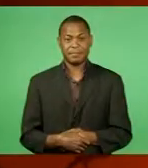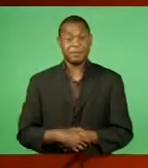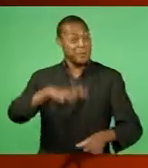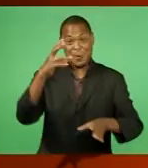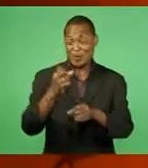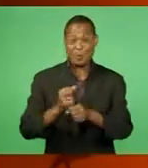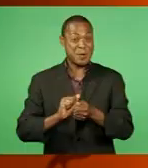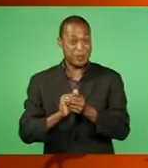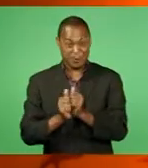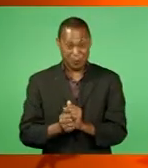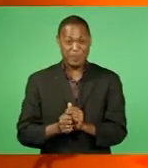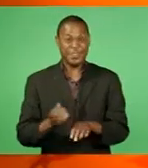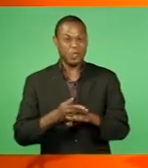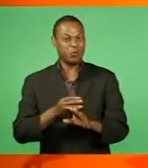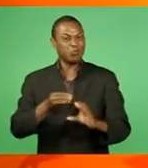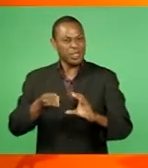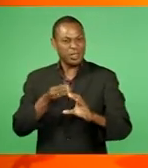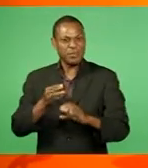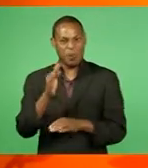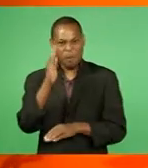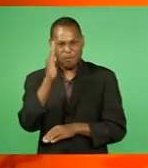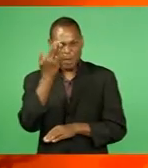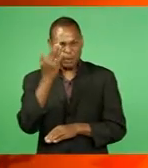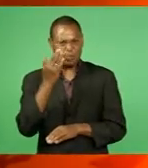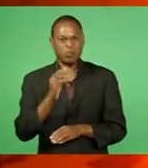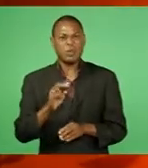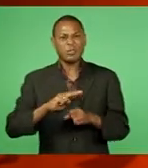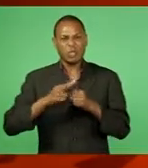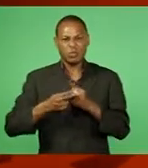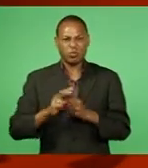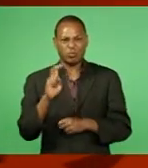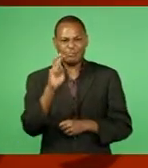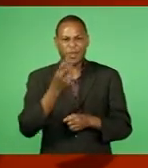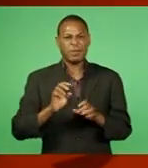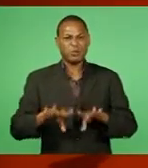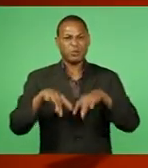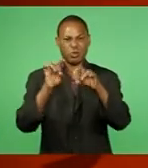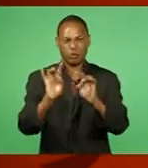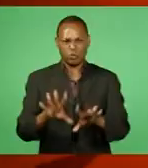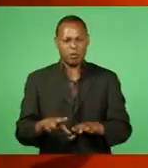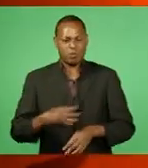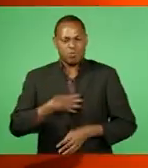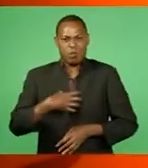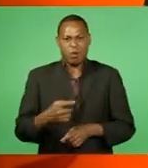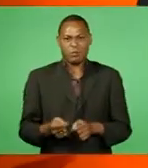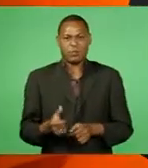That's it from Sports Tonight. In new media, Facebook news goes dark in Australia. Find out more after the